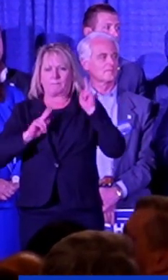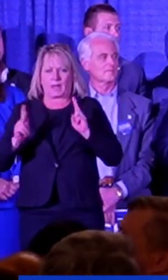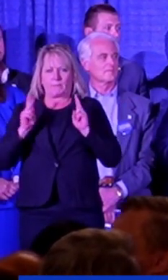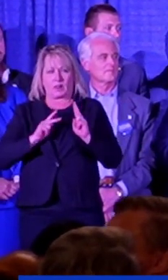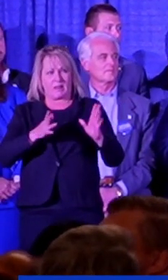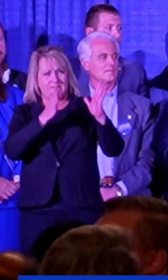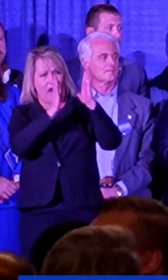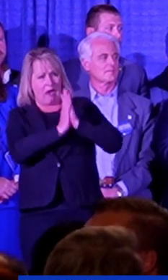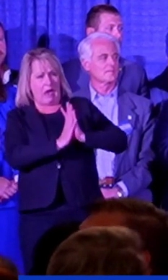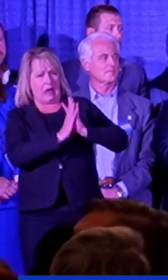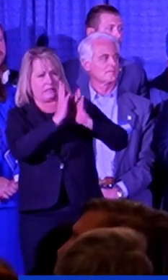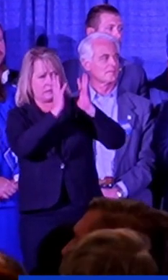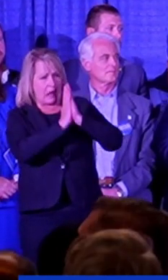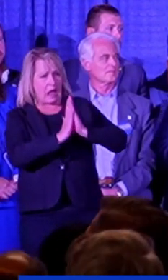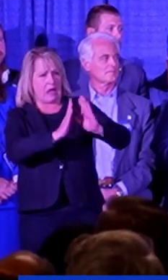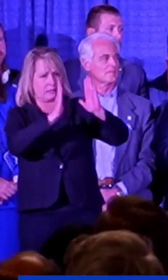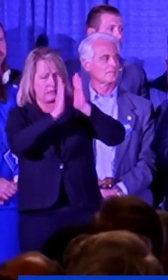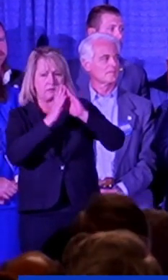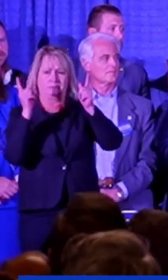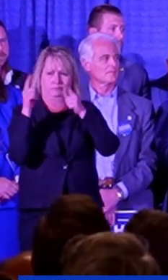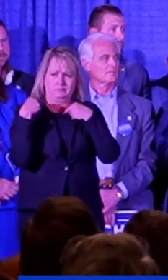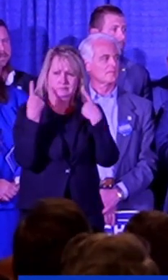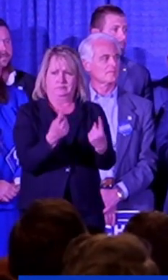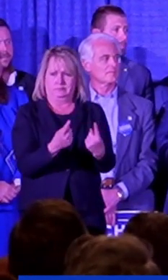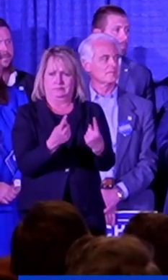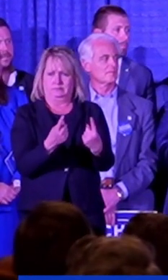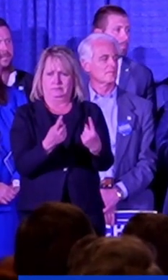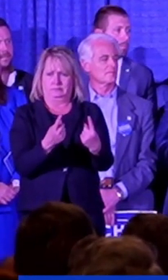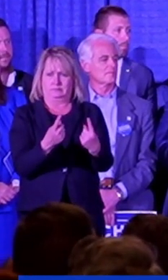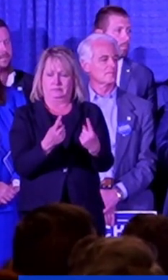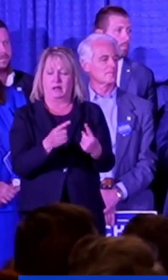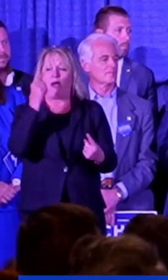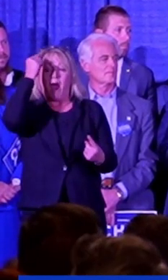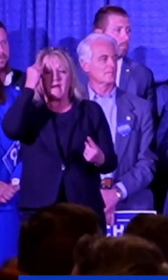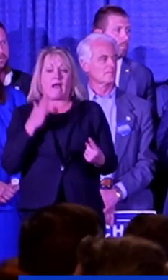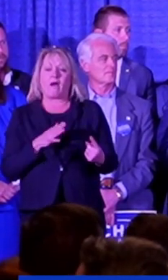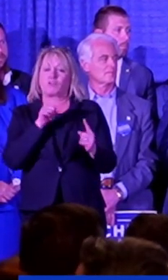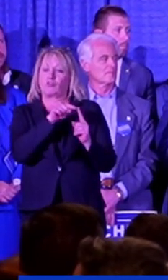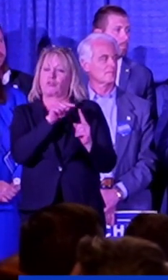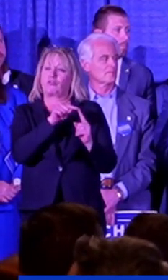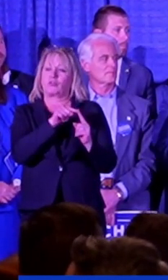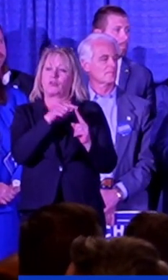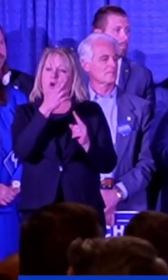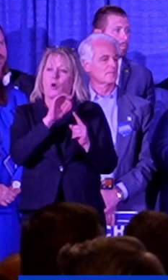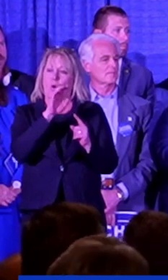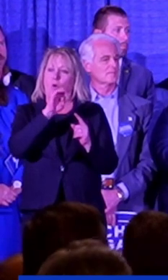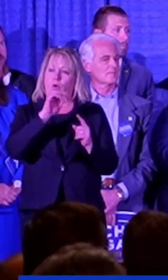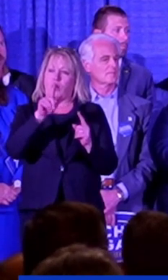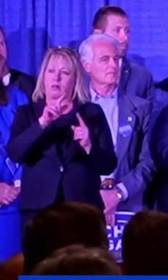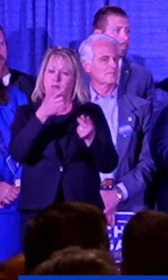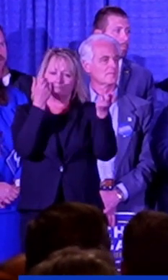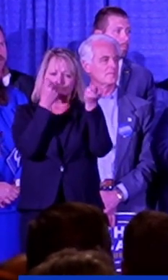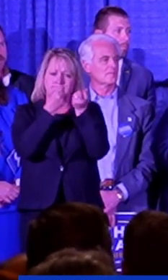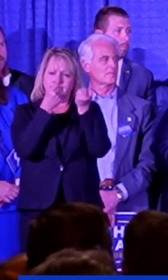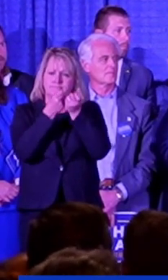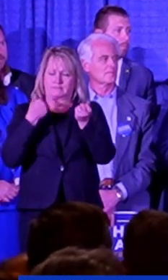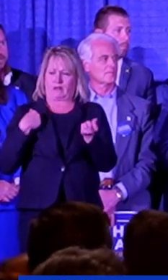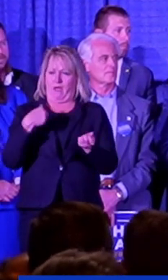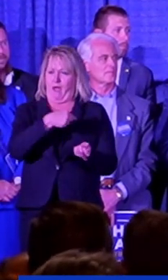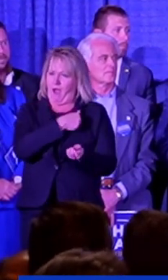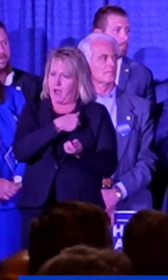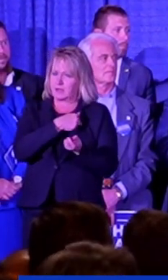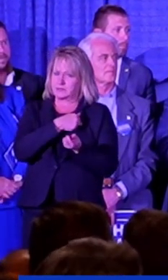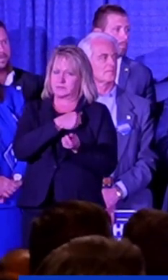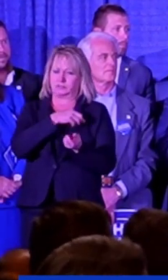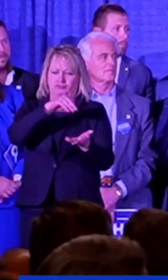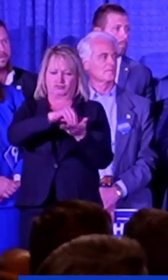have been asking for in it. Governor Hochul has been there for us,